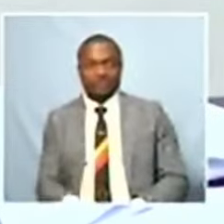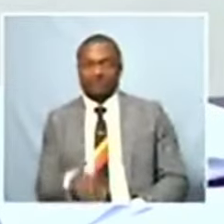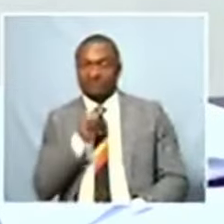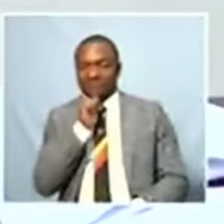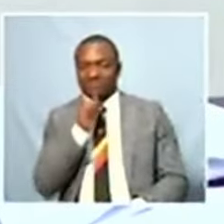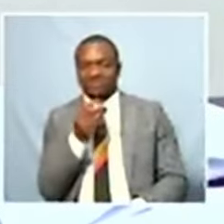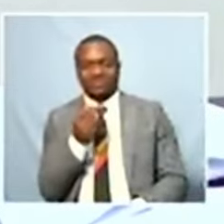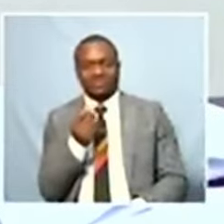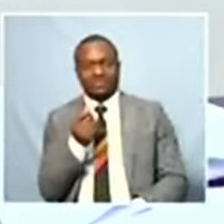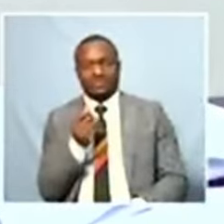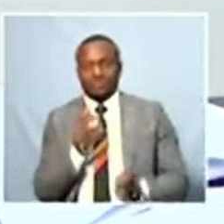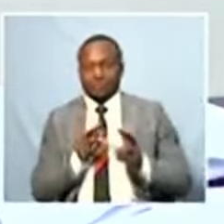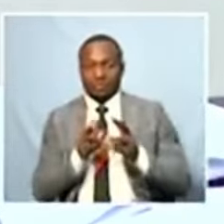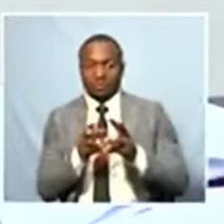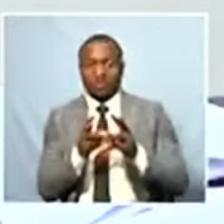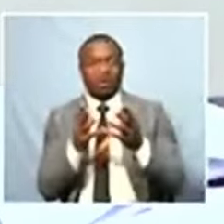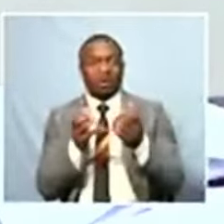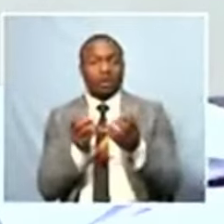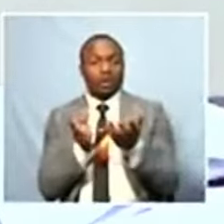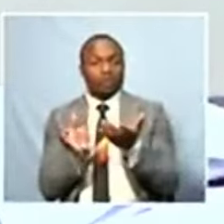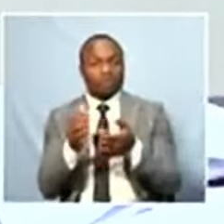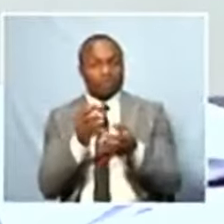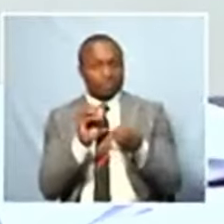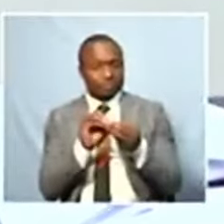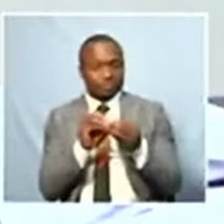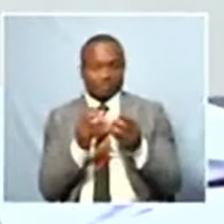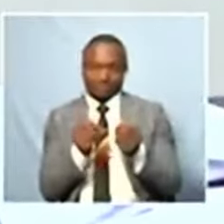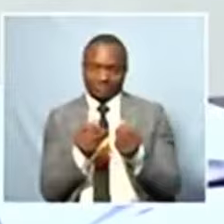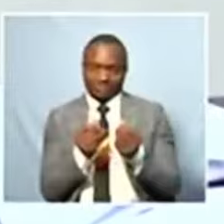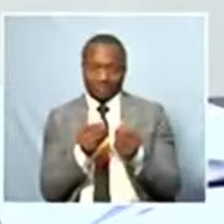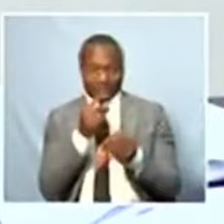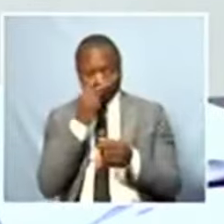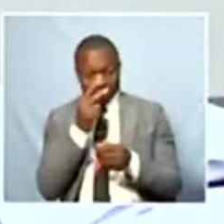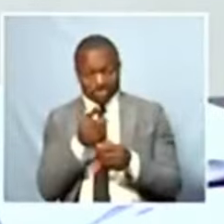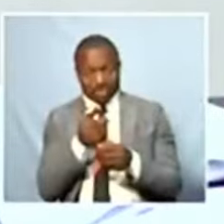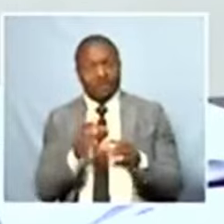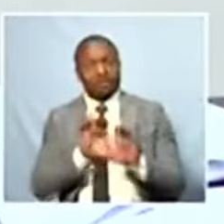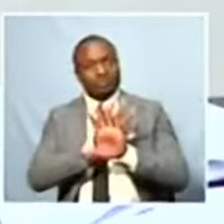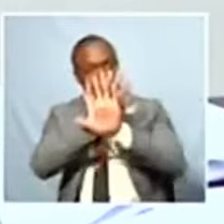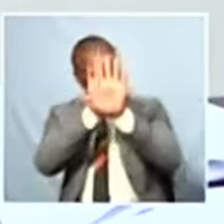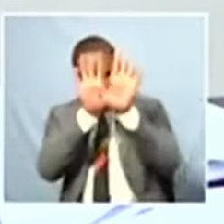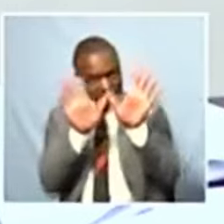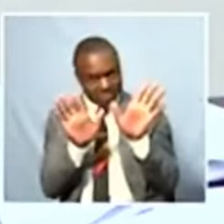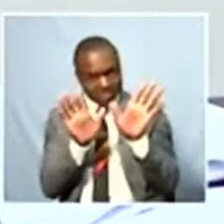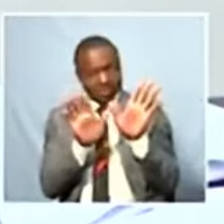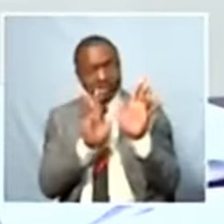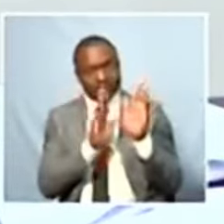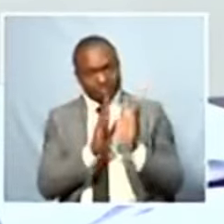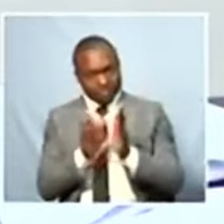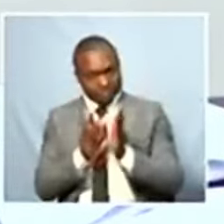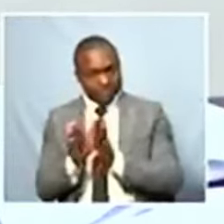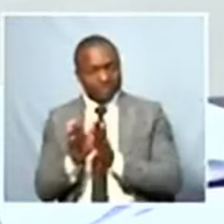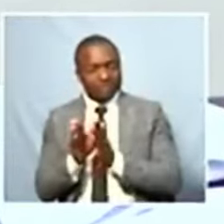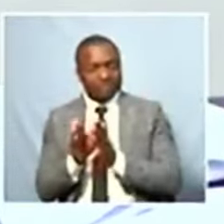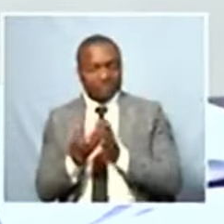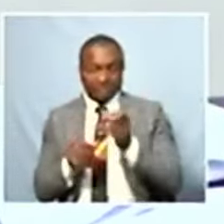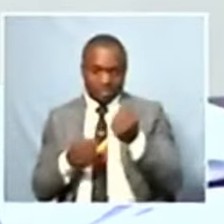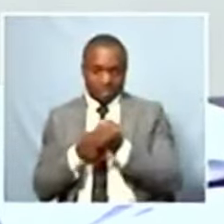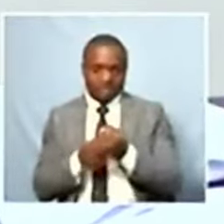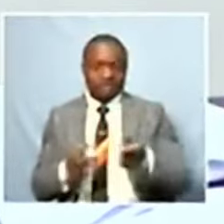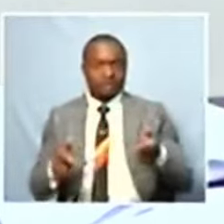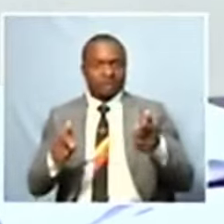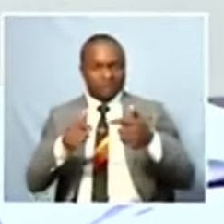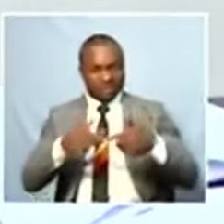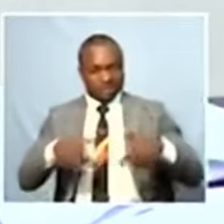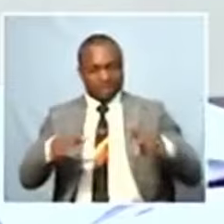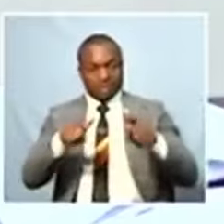revenue measure where we're saying no, we want to raise more money as ZRA. You can see clearly that it's a measure with the intention of supporting domestic